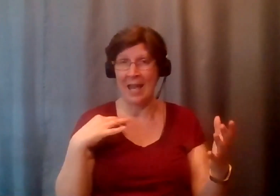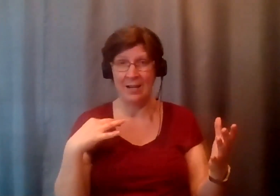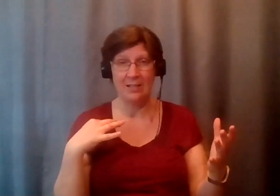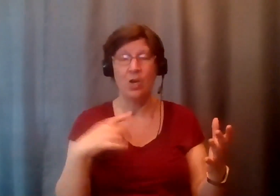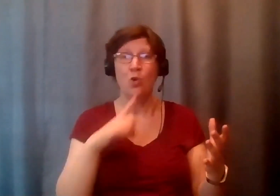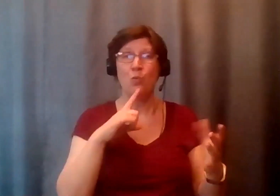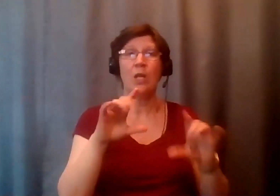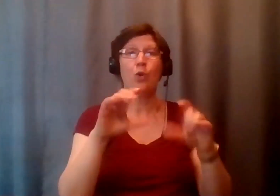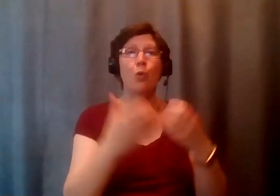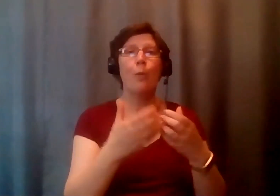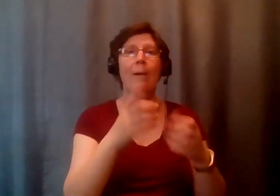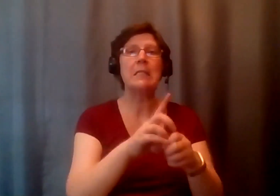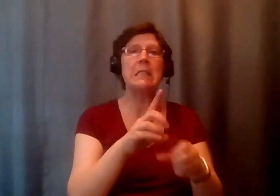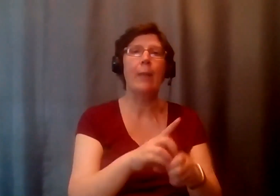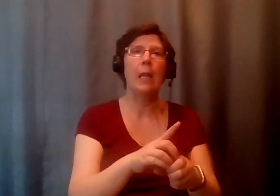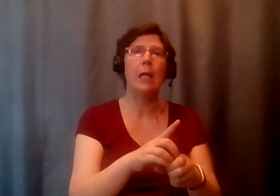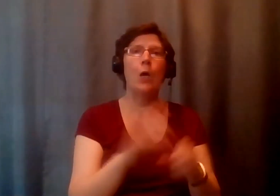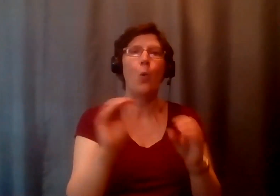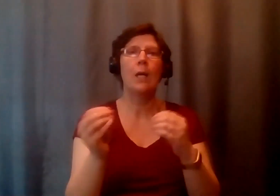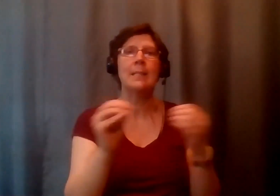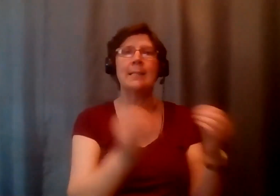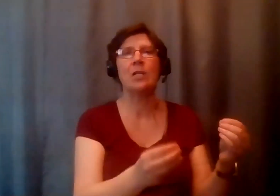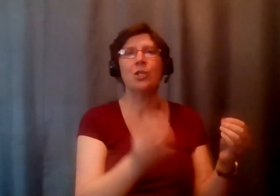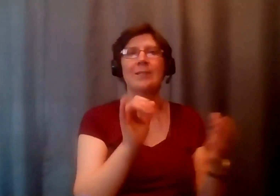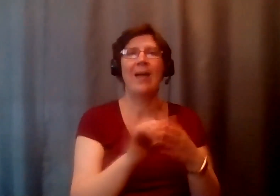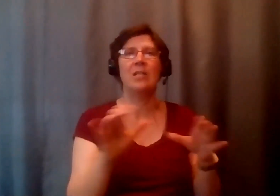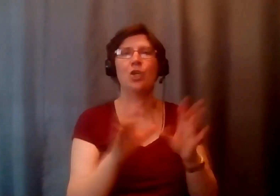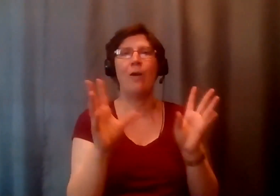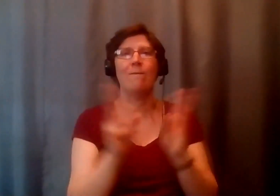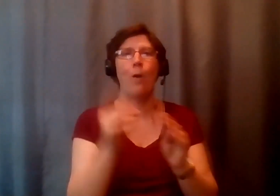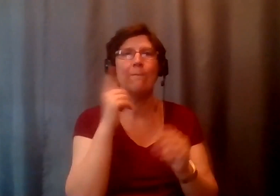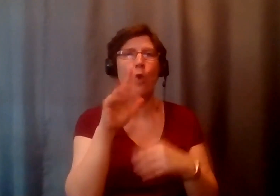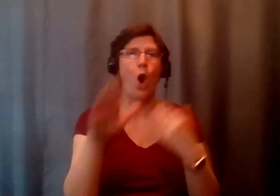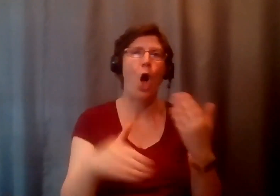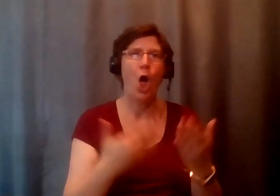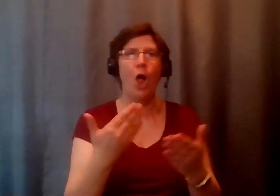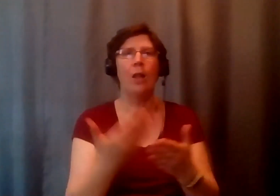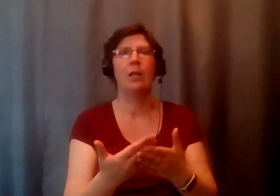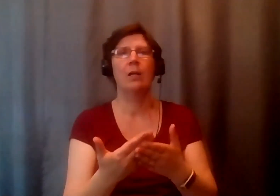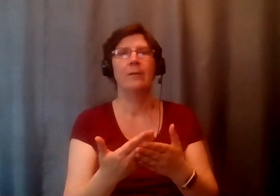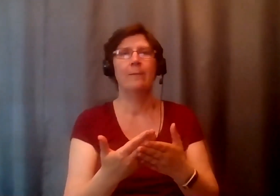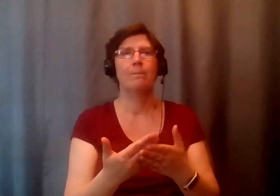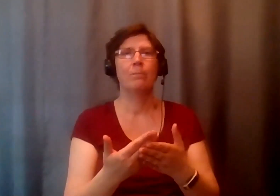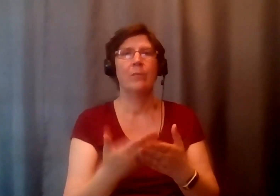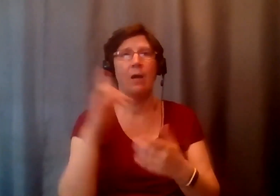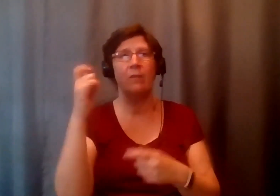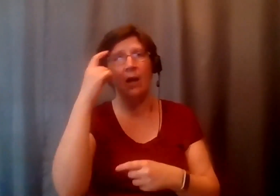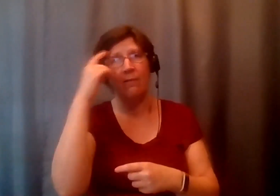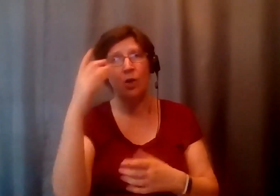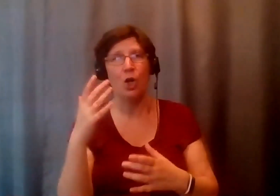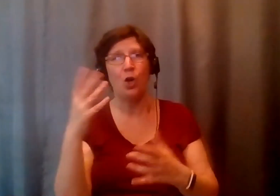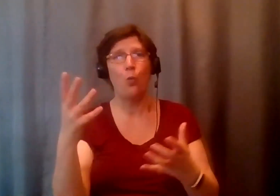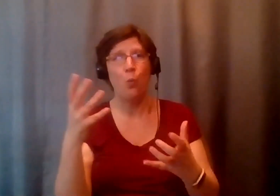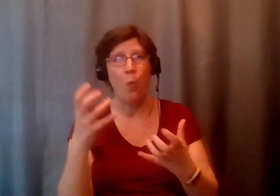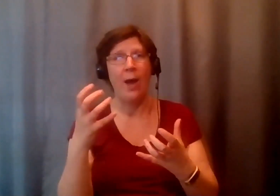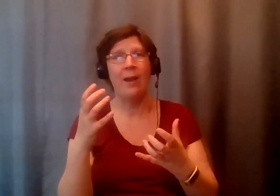a group of disability organizations that did a forum for all of the governor wannabes, and